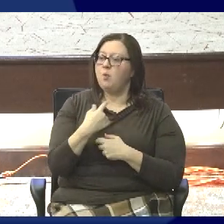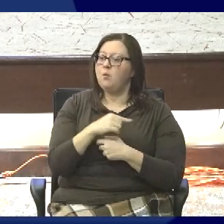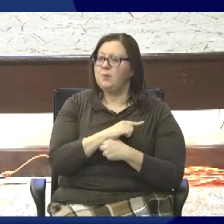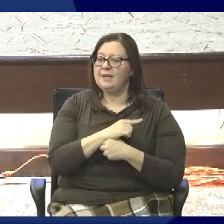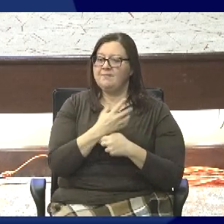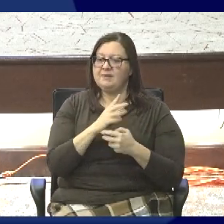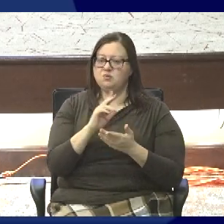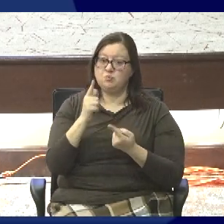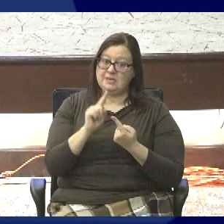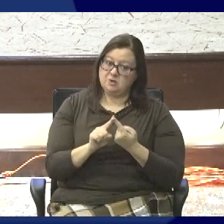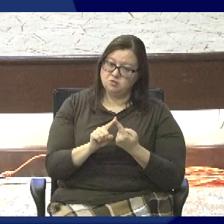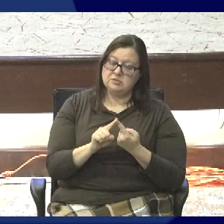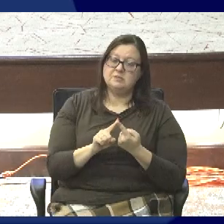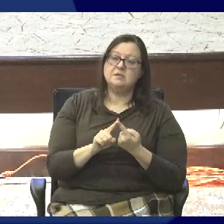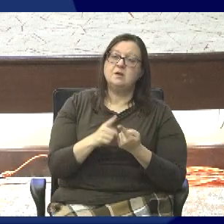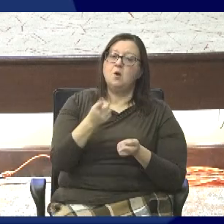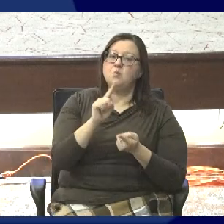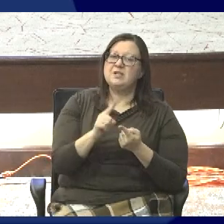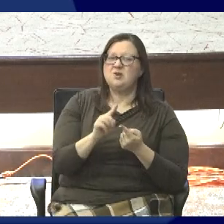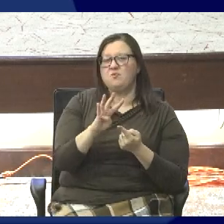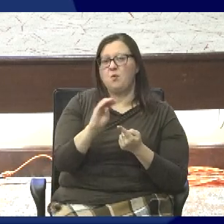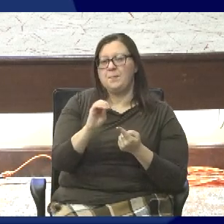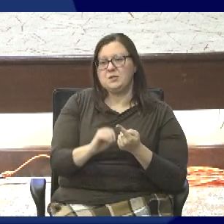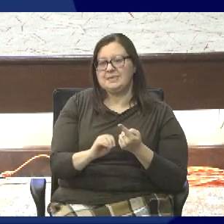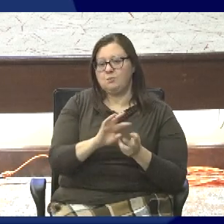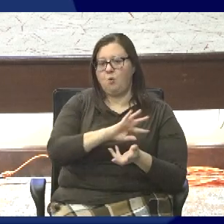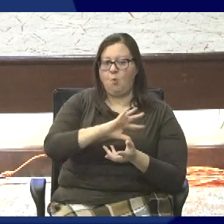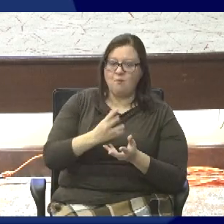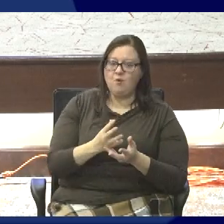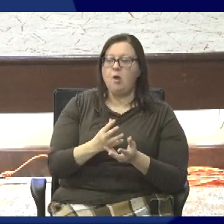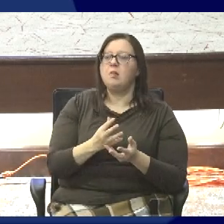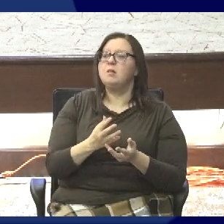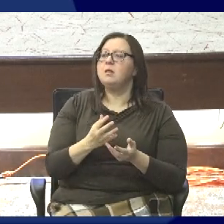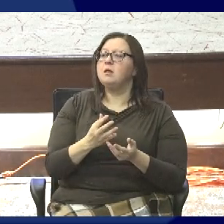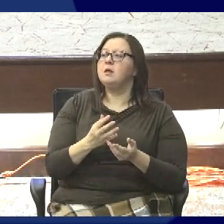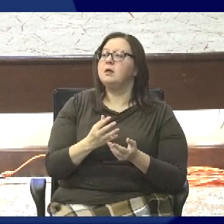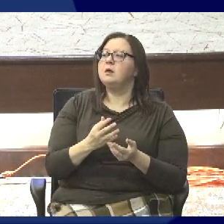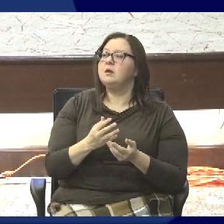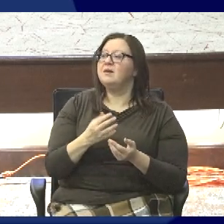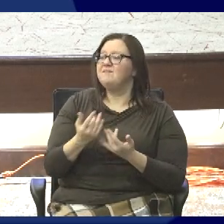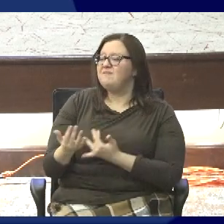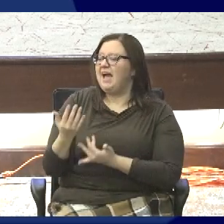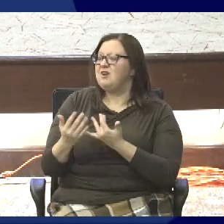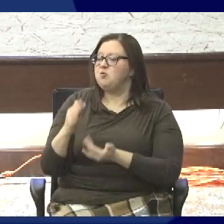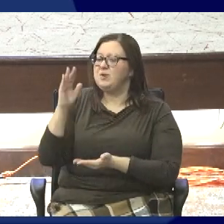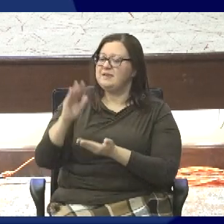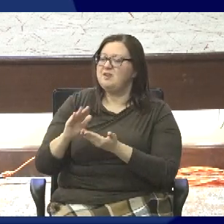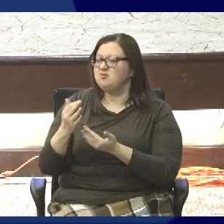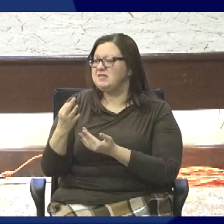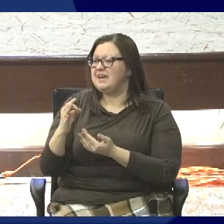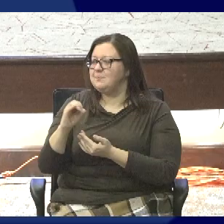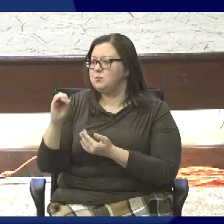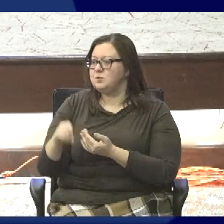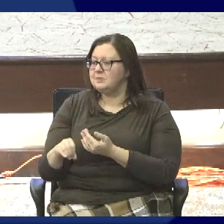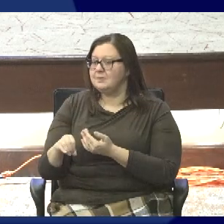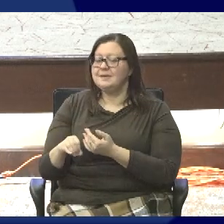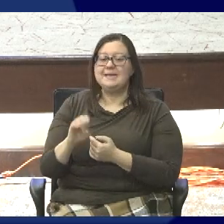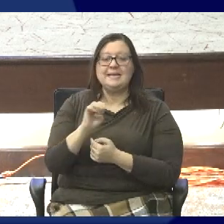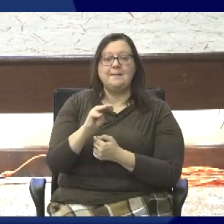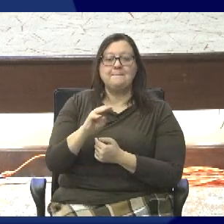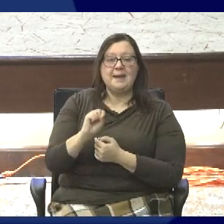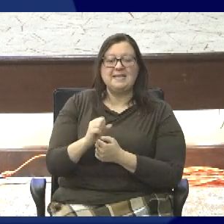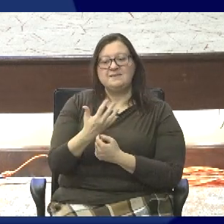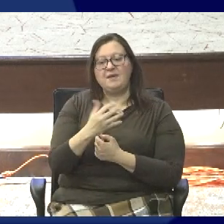had a reduction. We had a reduction of about 4% overall, had a reduction in fires by about 19%, and EMS incidents by about